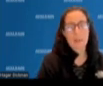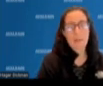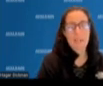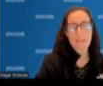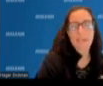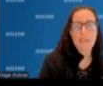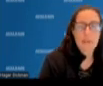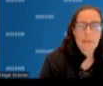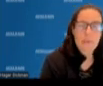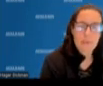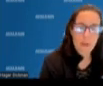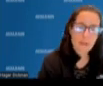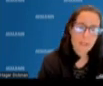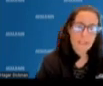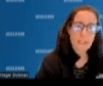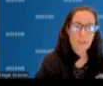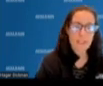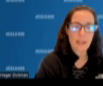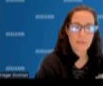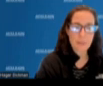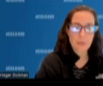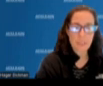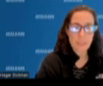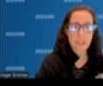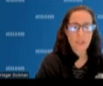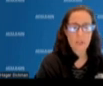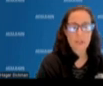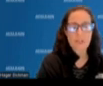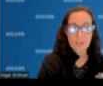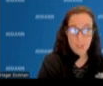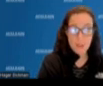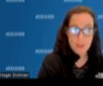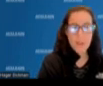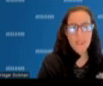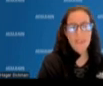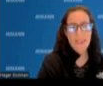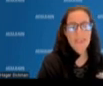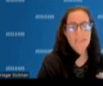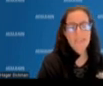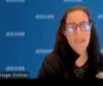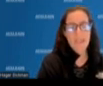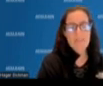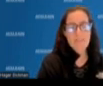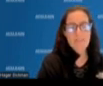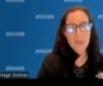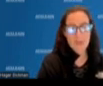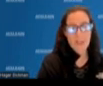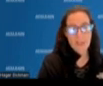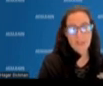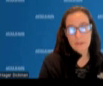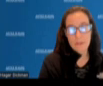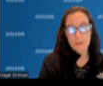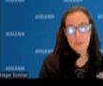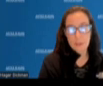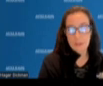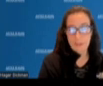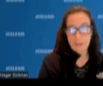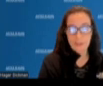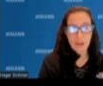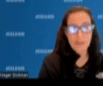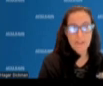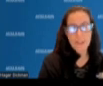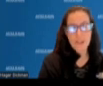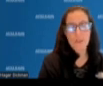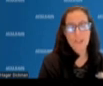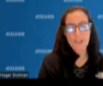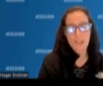and you'll be connected to your member of Congress. You just have to put in your zip code, and you'll be connected to your appropriate